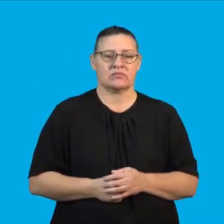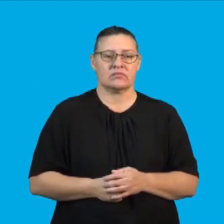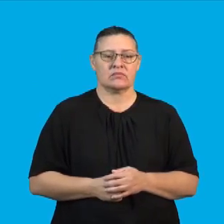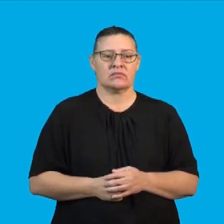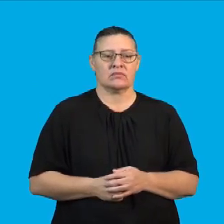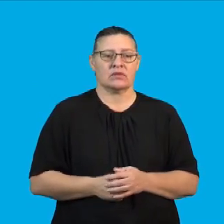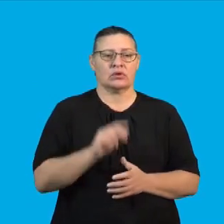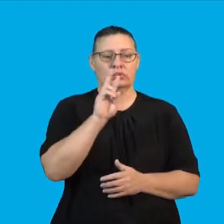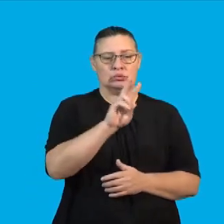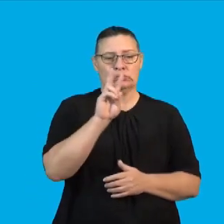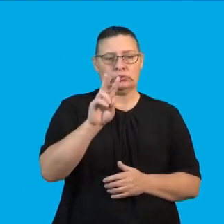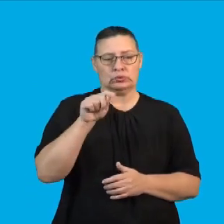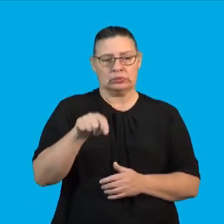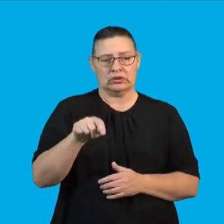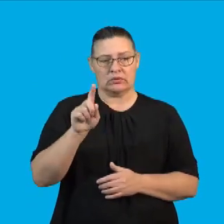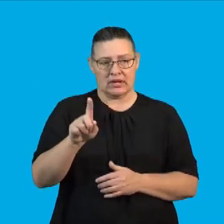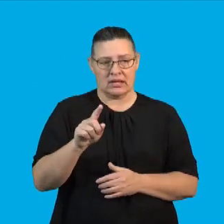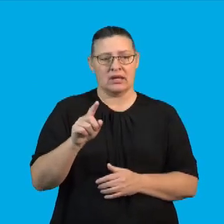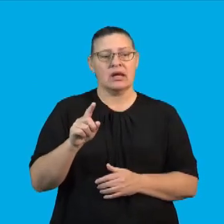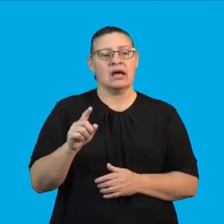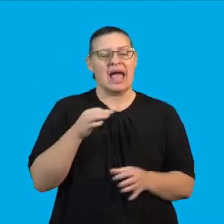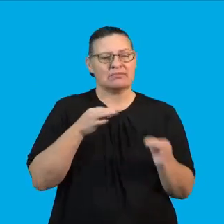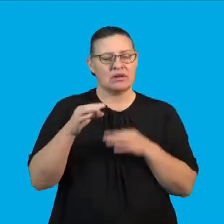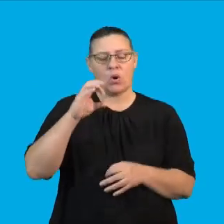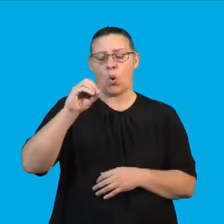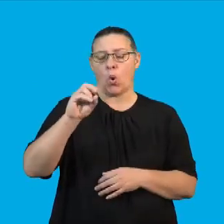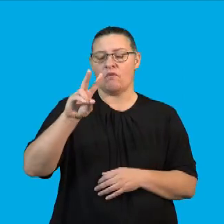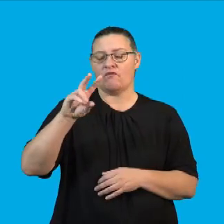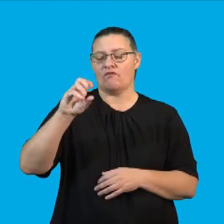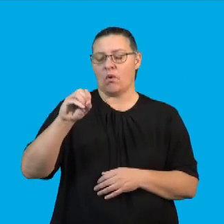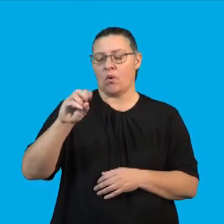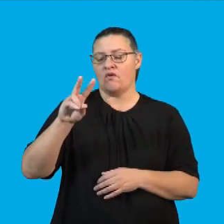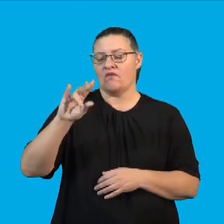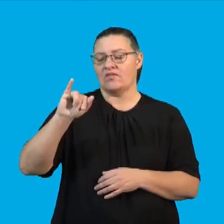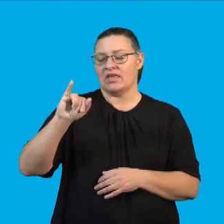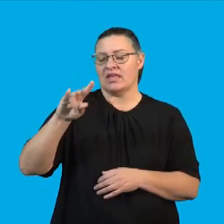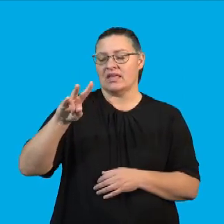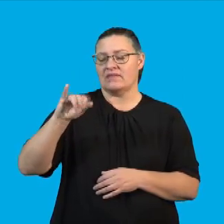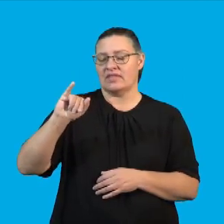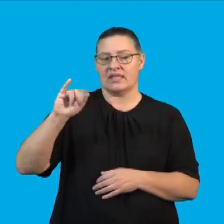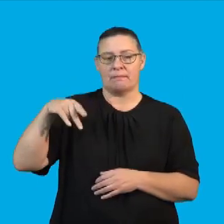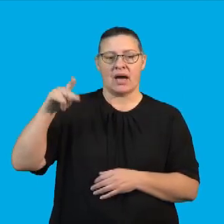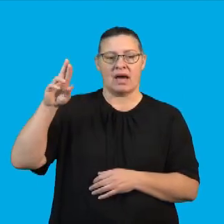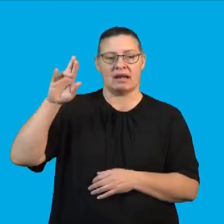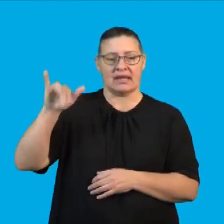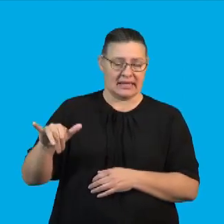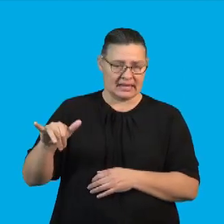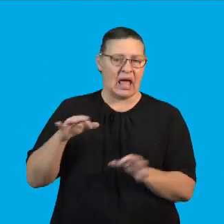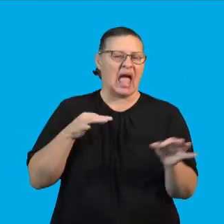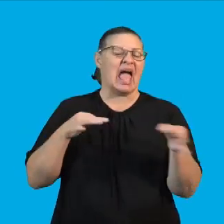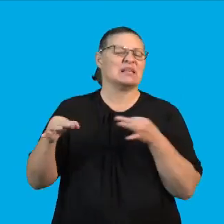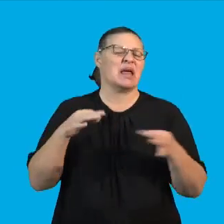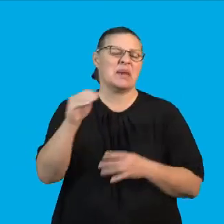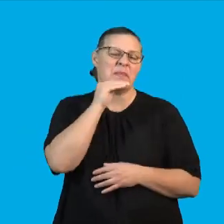1. Define ovovivipary for 2 marks. As much as we are giving